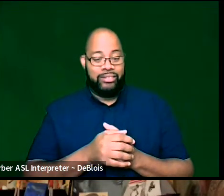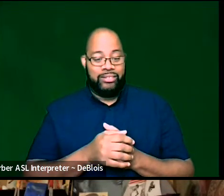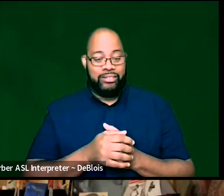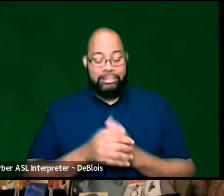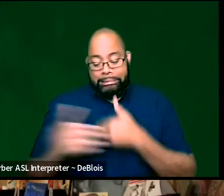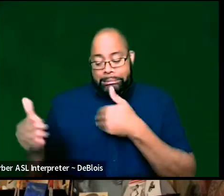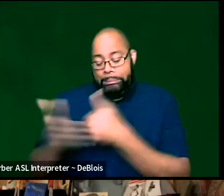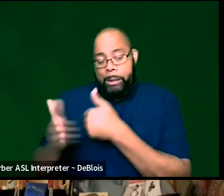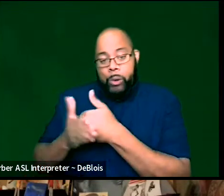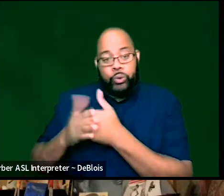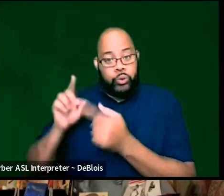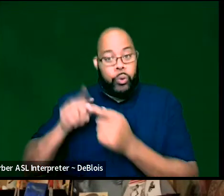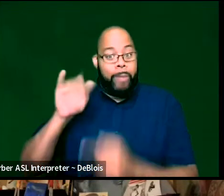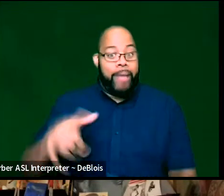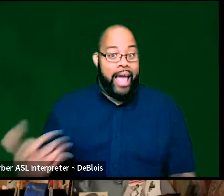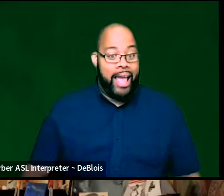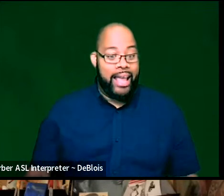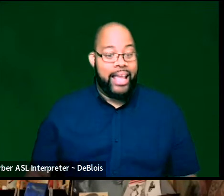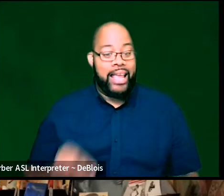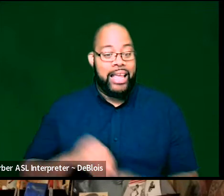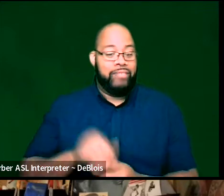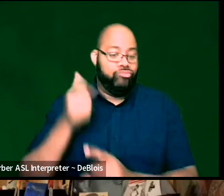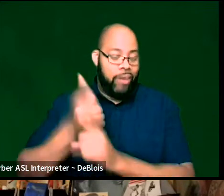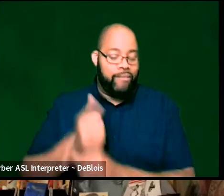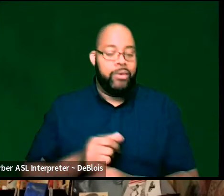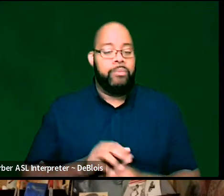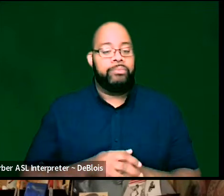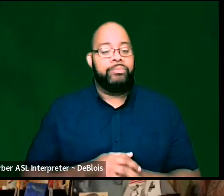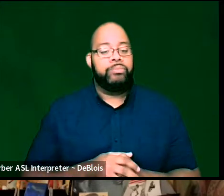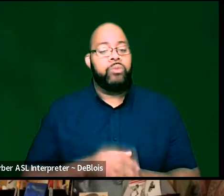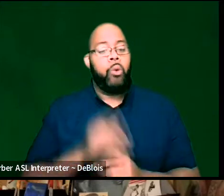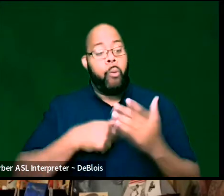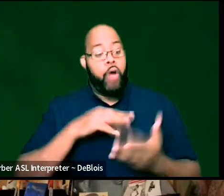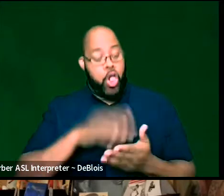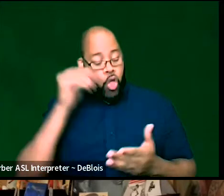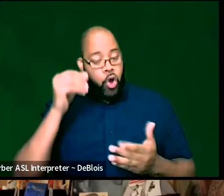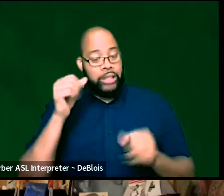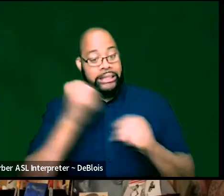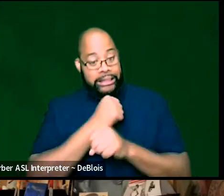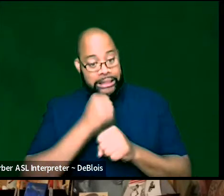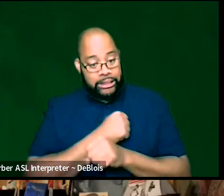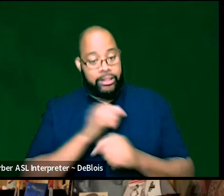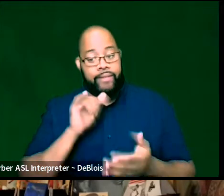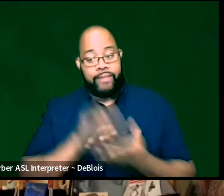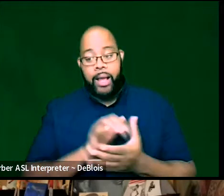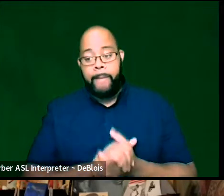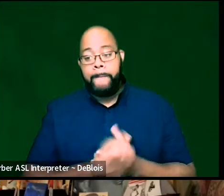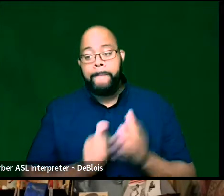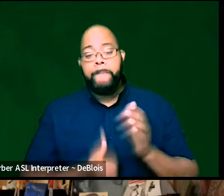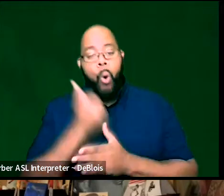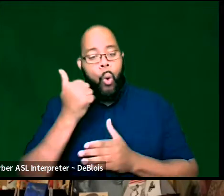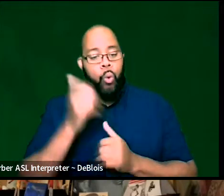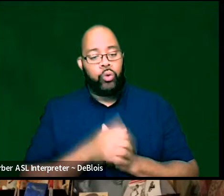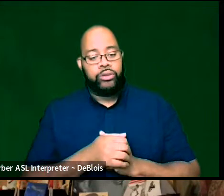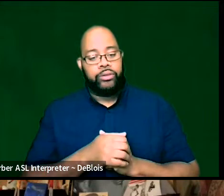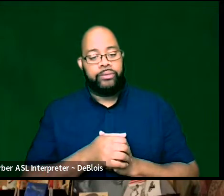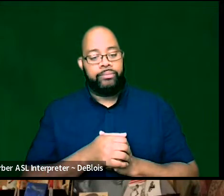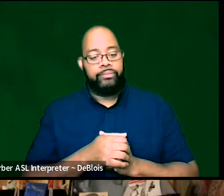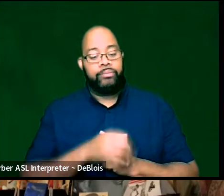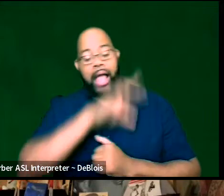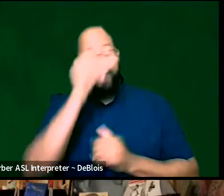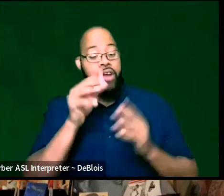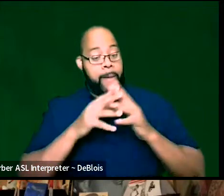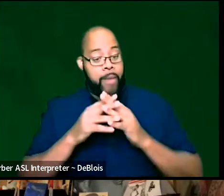steps of the Chesapeake Bay in and of itself. What we've learned statistically is that most